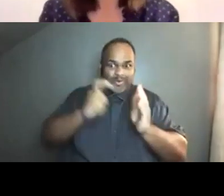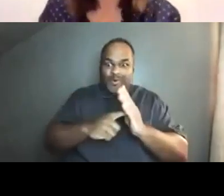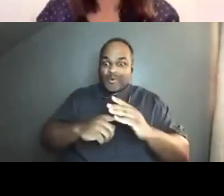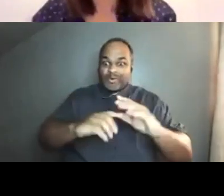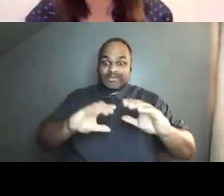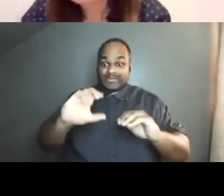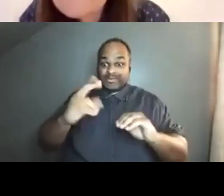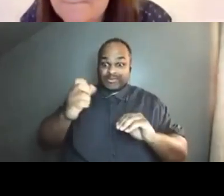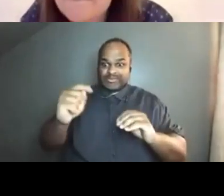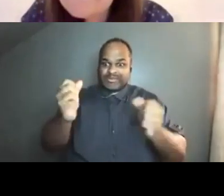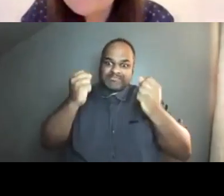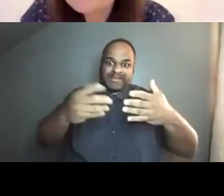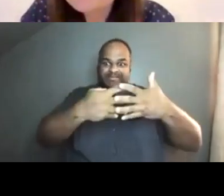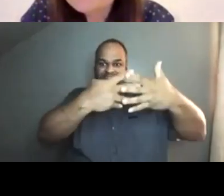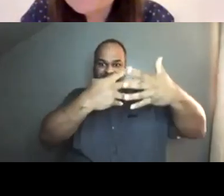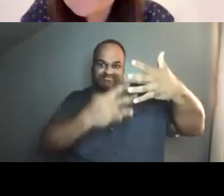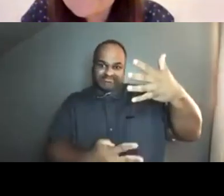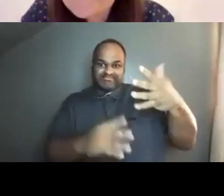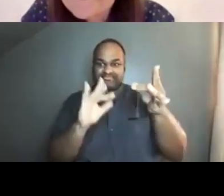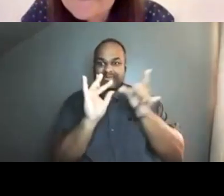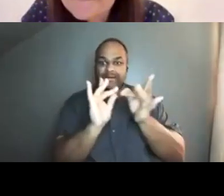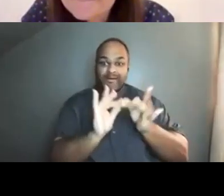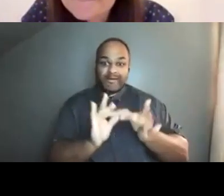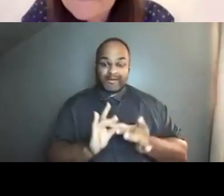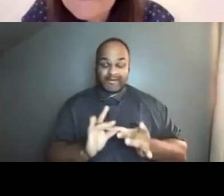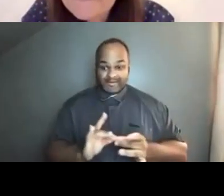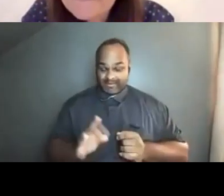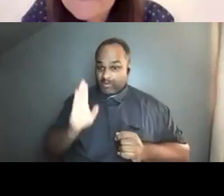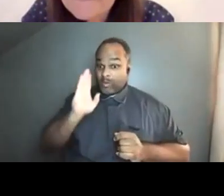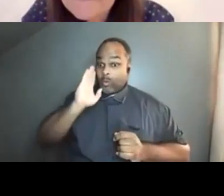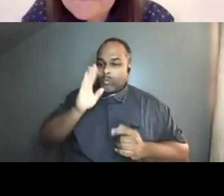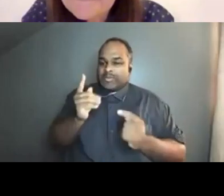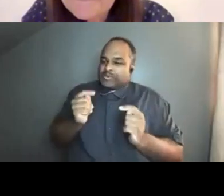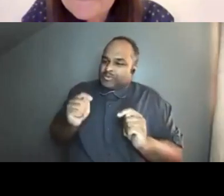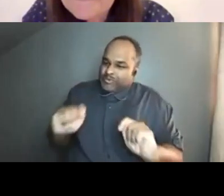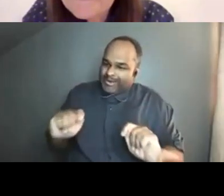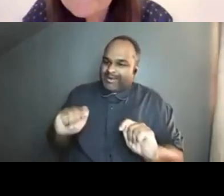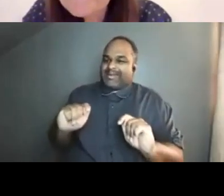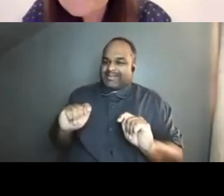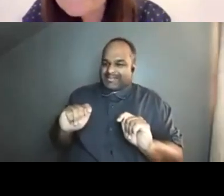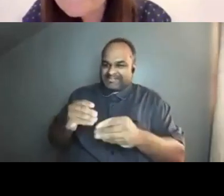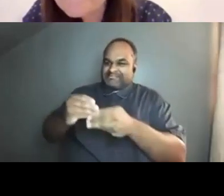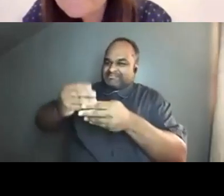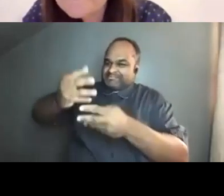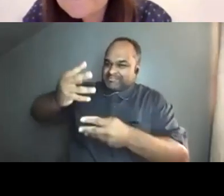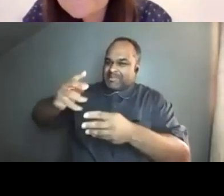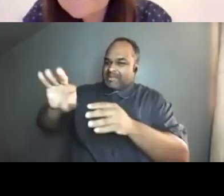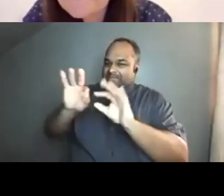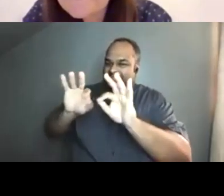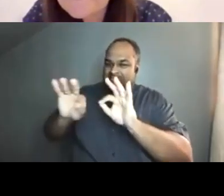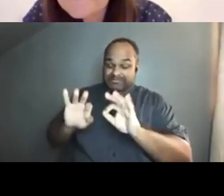chat. I encourage audience members to look in the chat. We will try to get to those questions in a bit, and our time